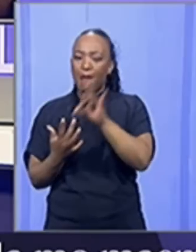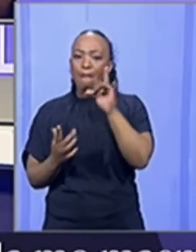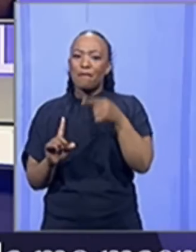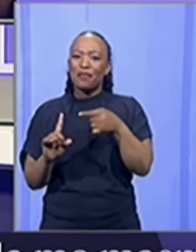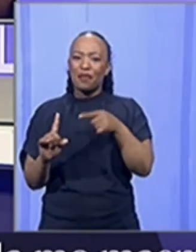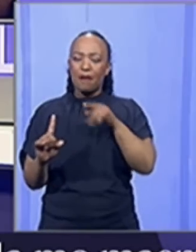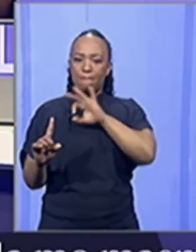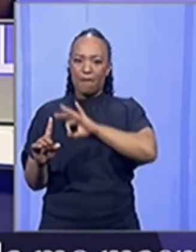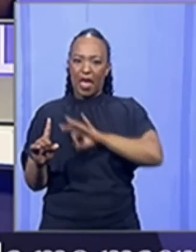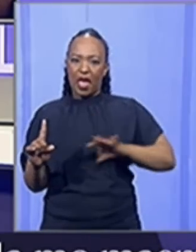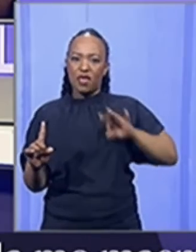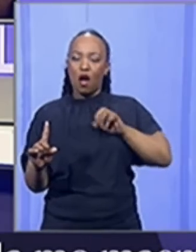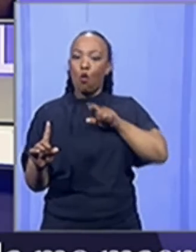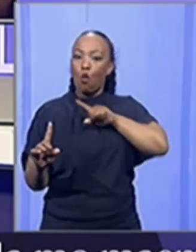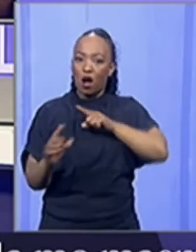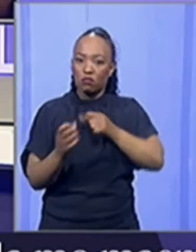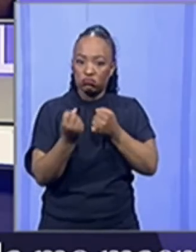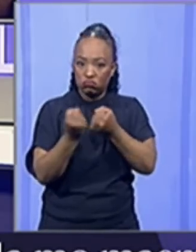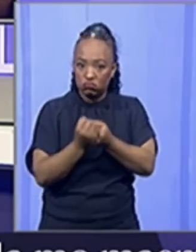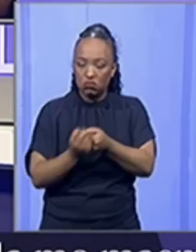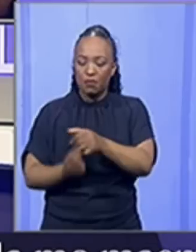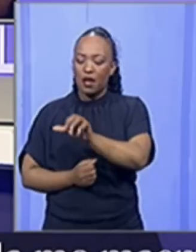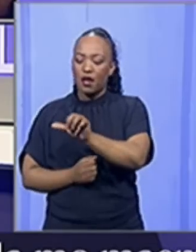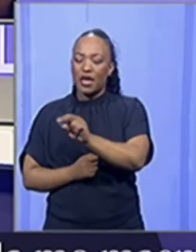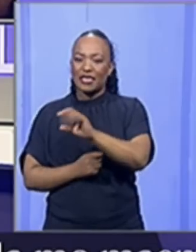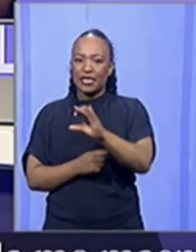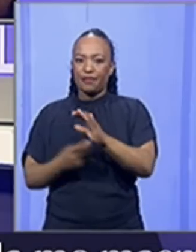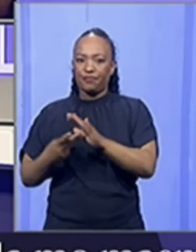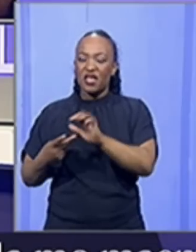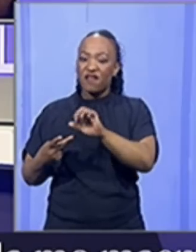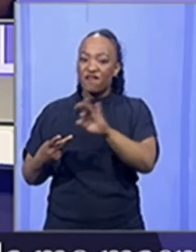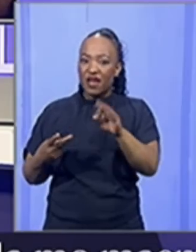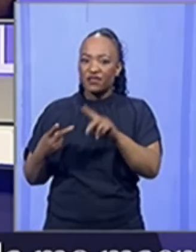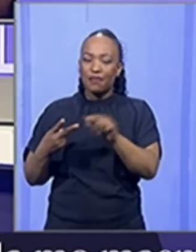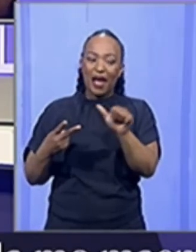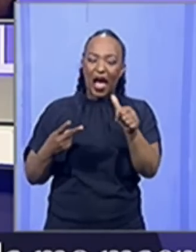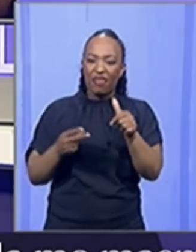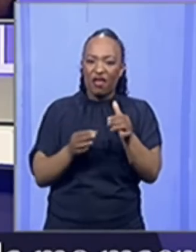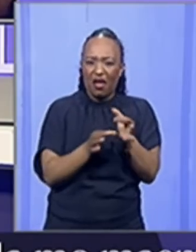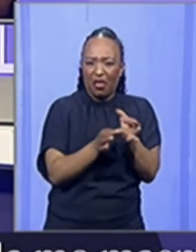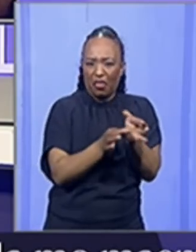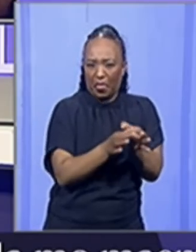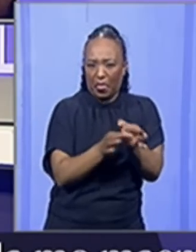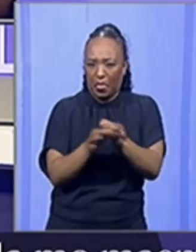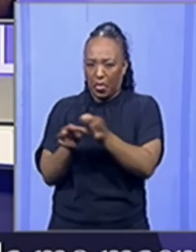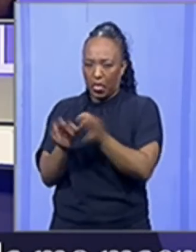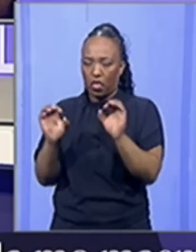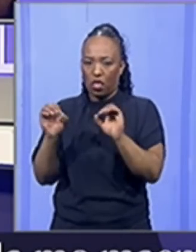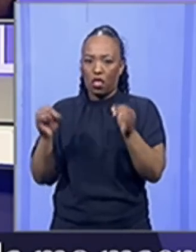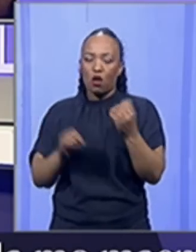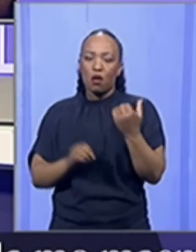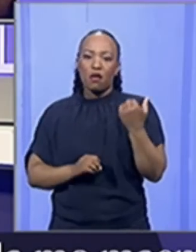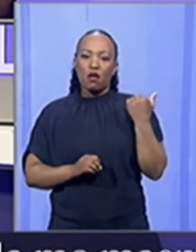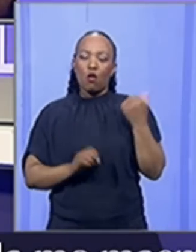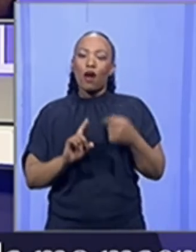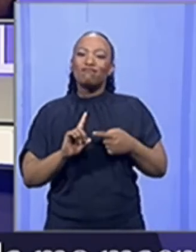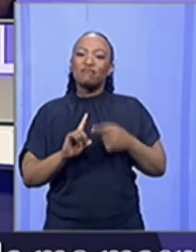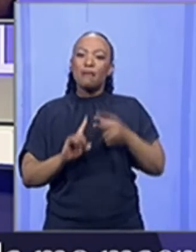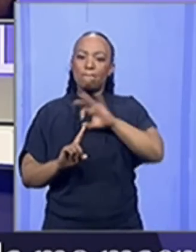tirisano mmogo ya makoko a ANC, EFF le a mangwe a potlana morago ga meyara wa maloba wa lekoko la